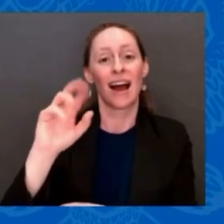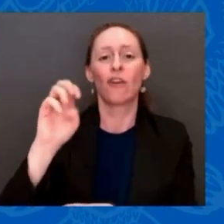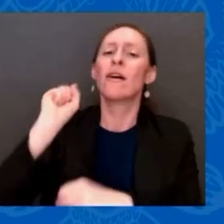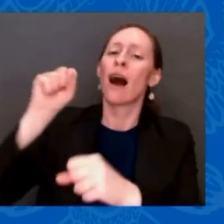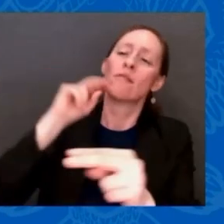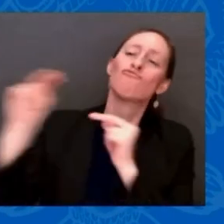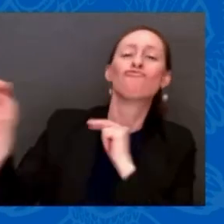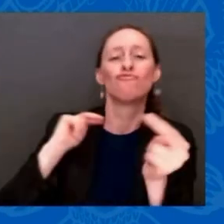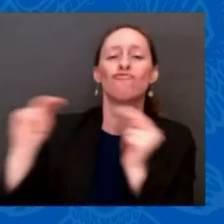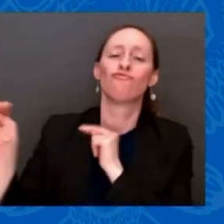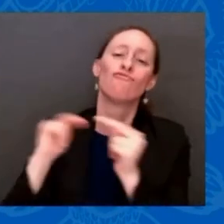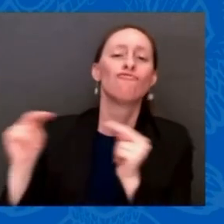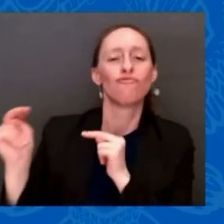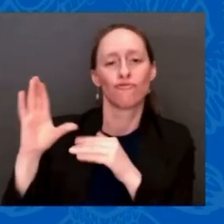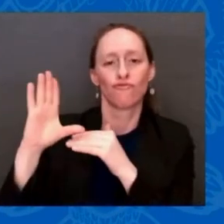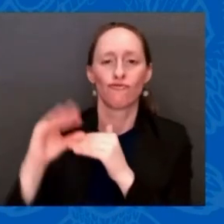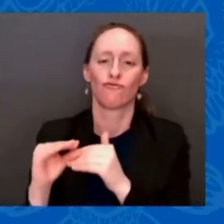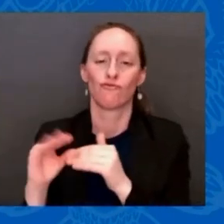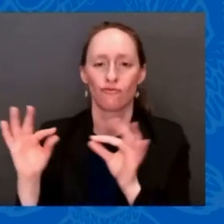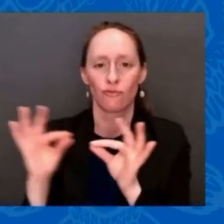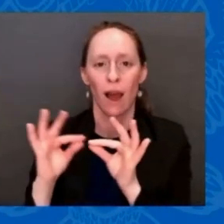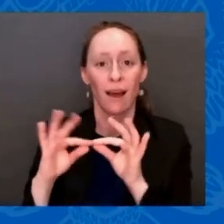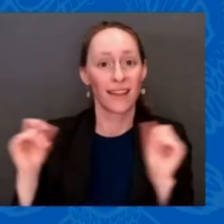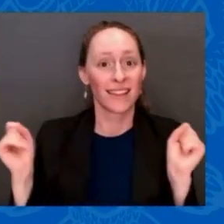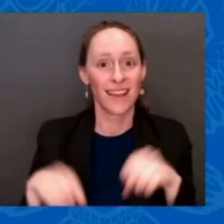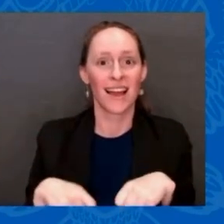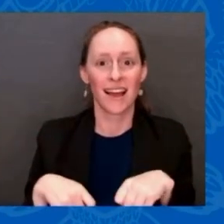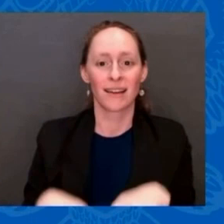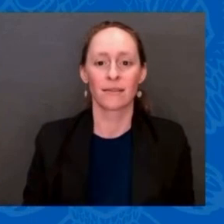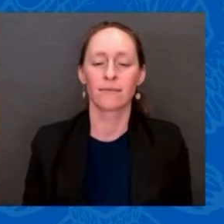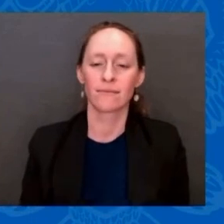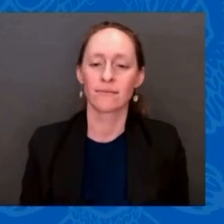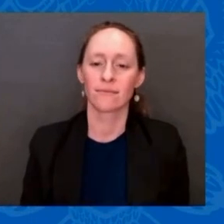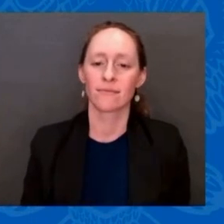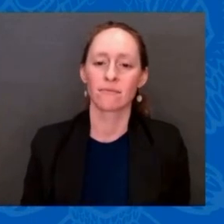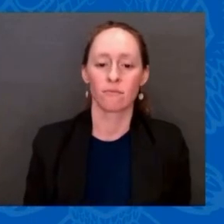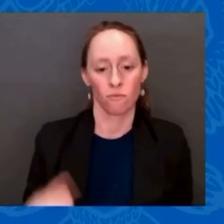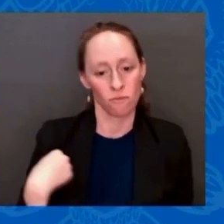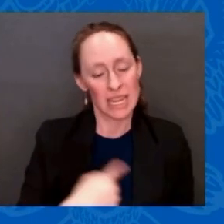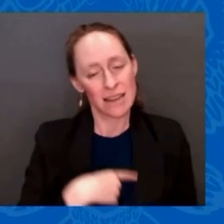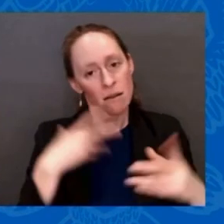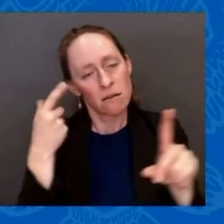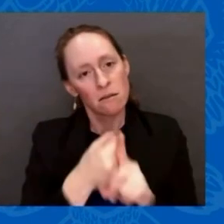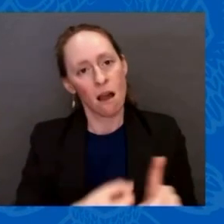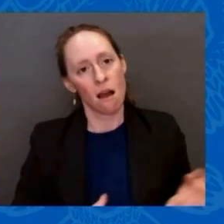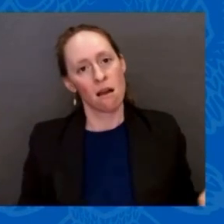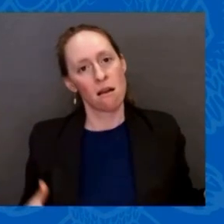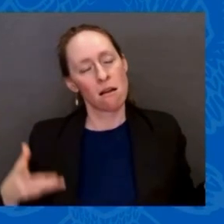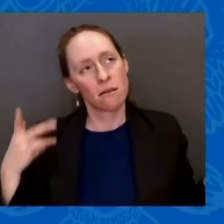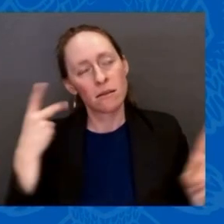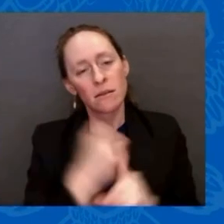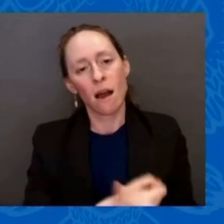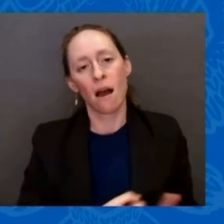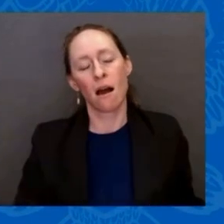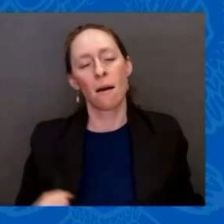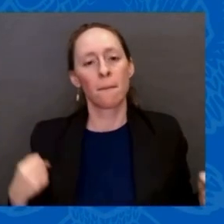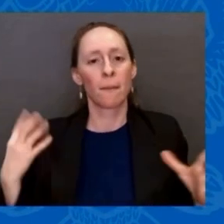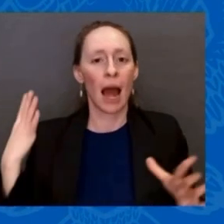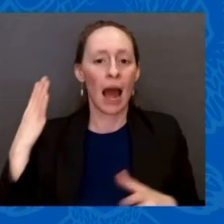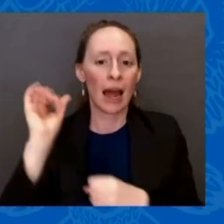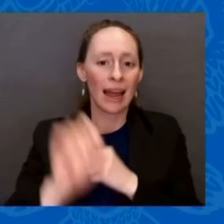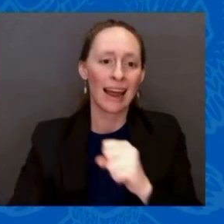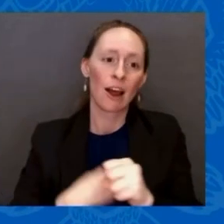We've been trying to get this done, Dick and I, for decades in the Senate. This time, we finally beat Big Pharma for the first